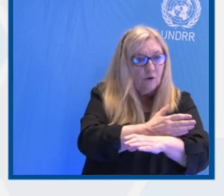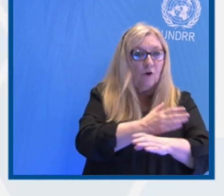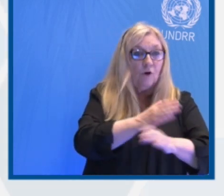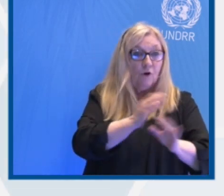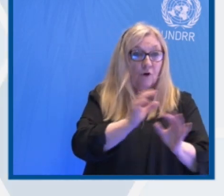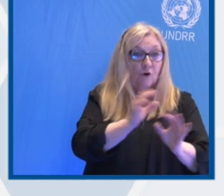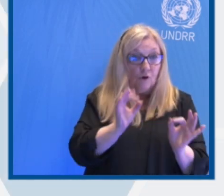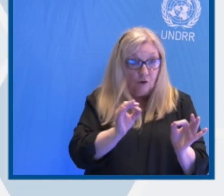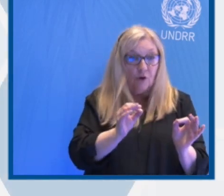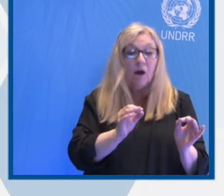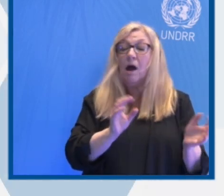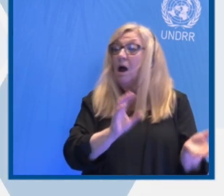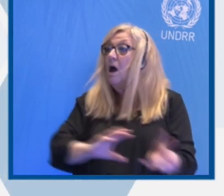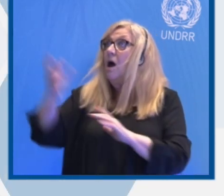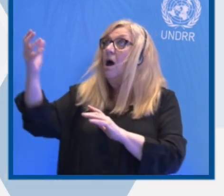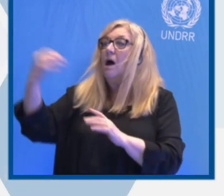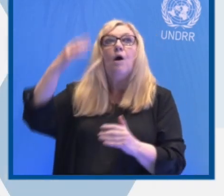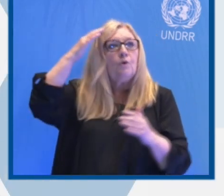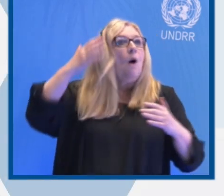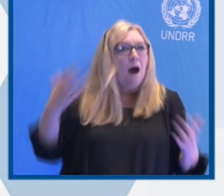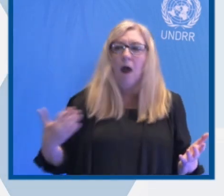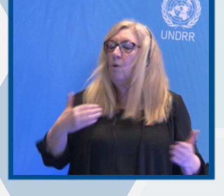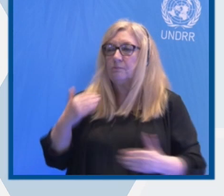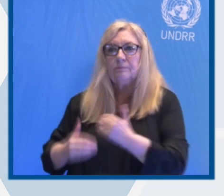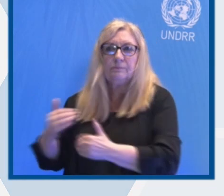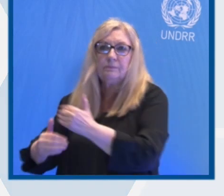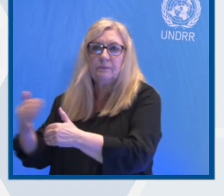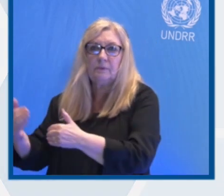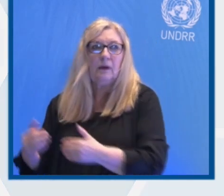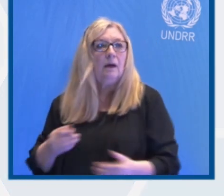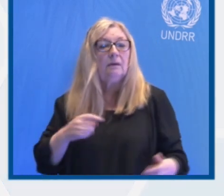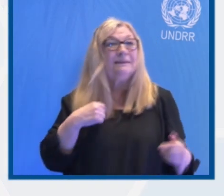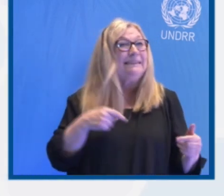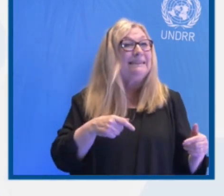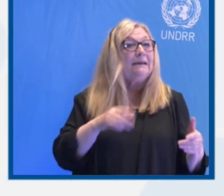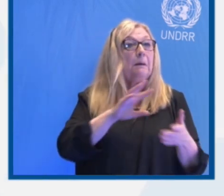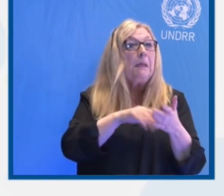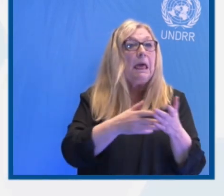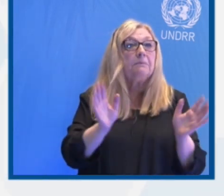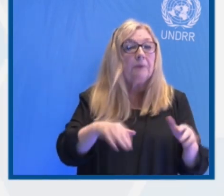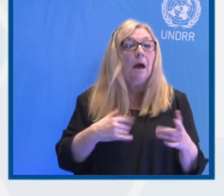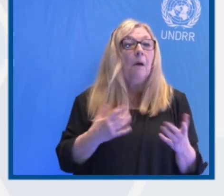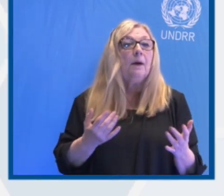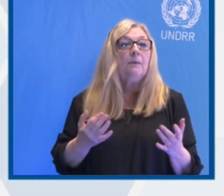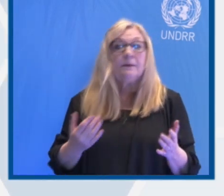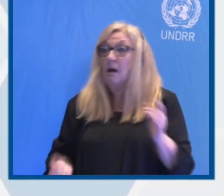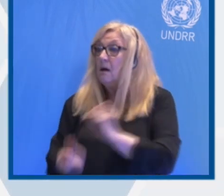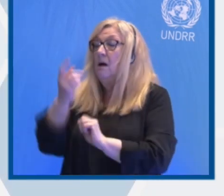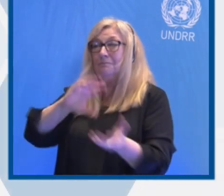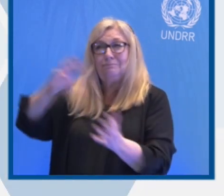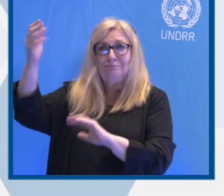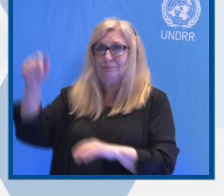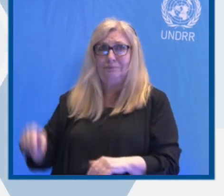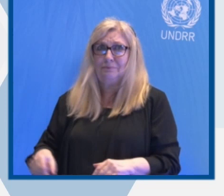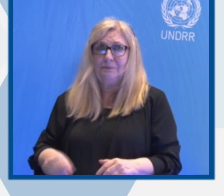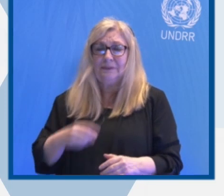livelihoods, etc. And so, how can the principles help us with that? Well, the